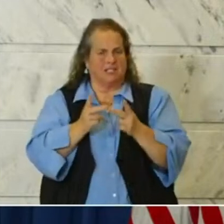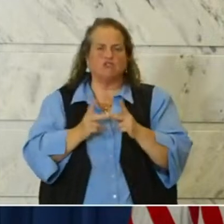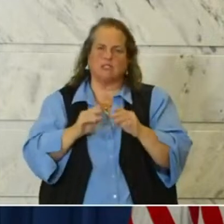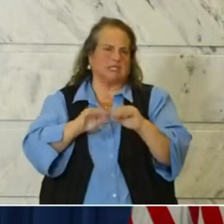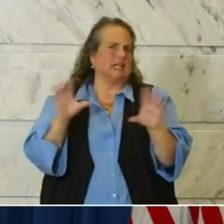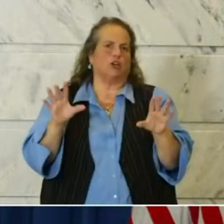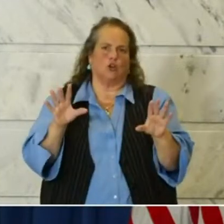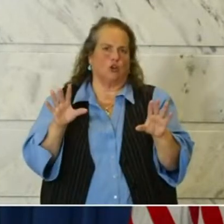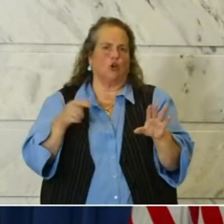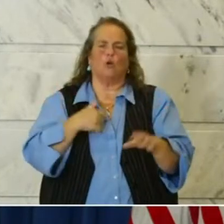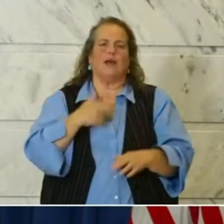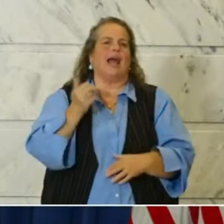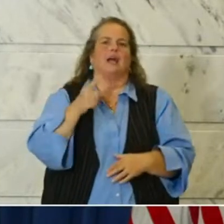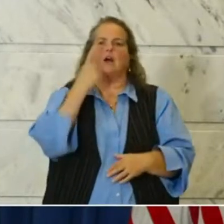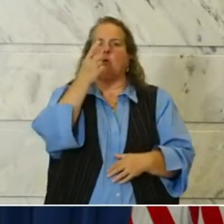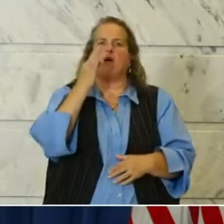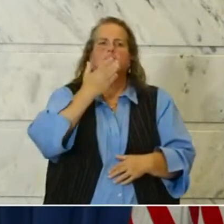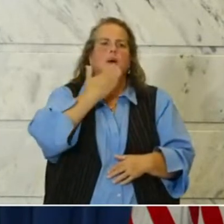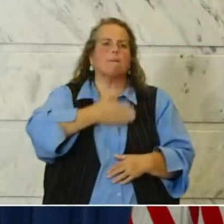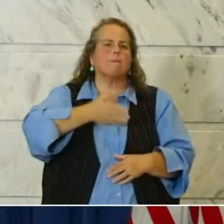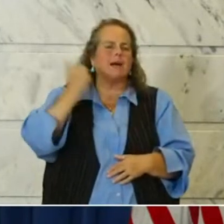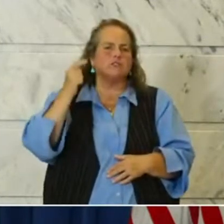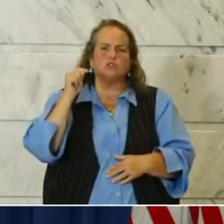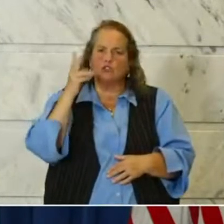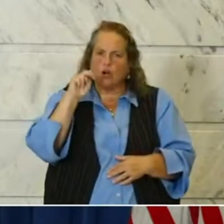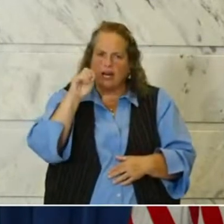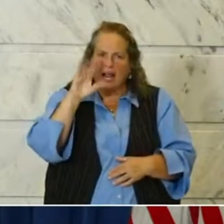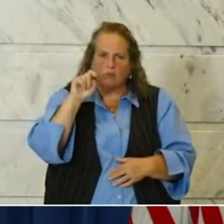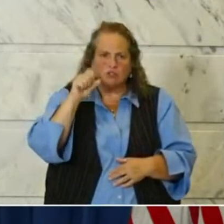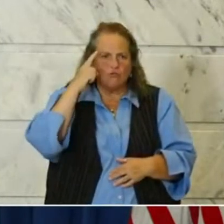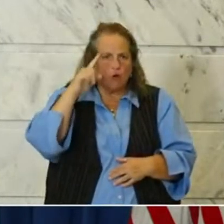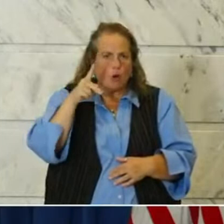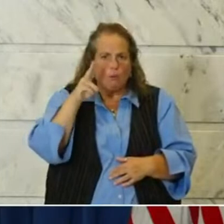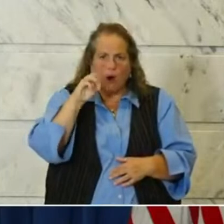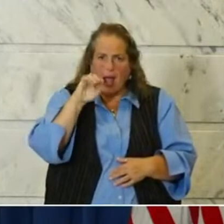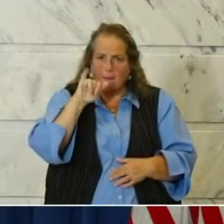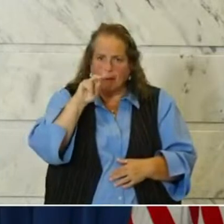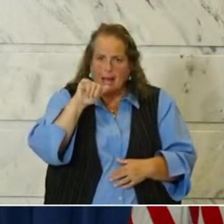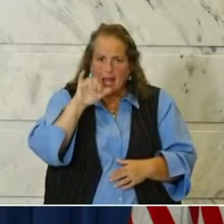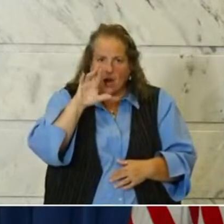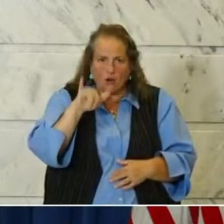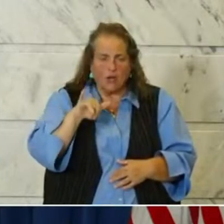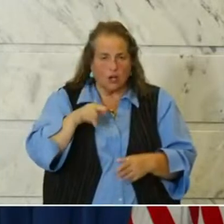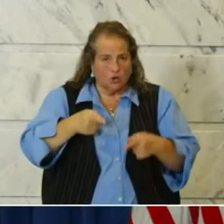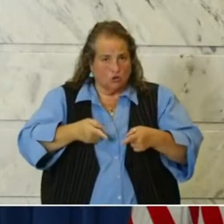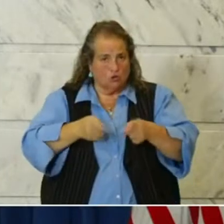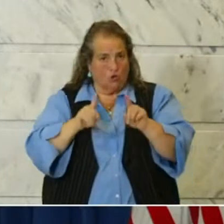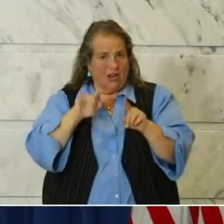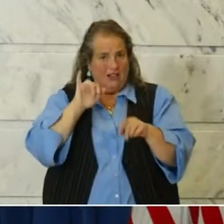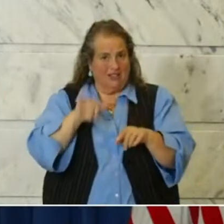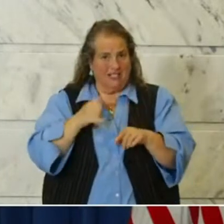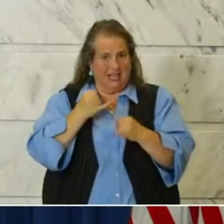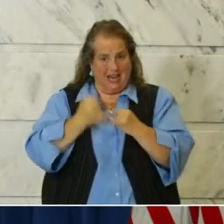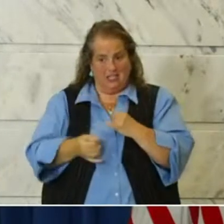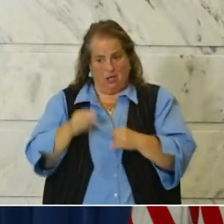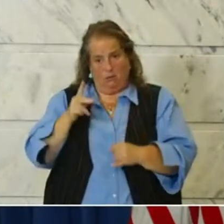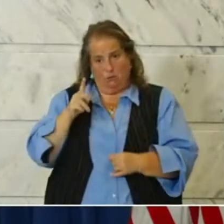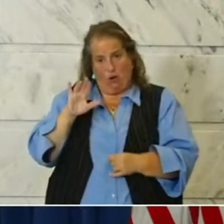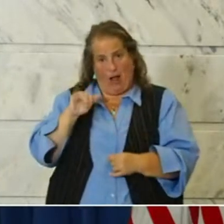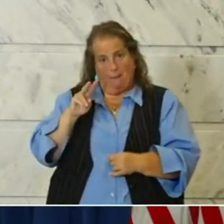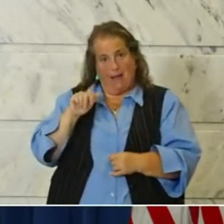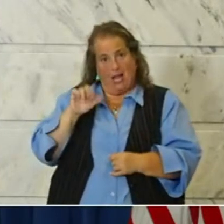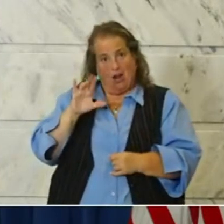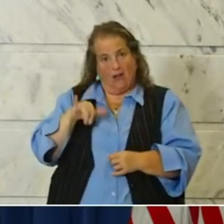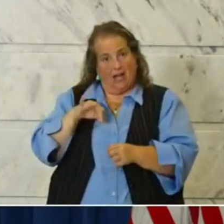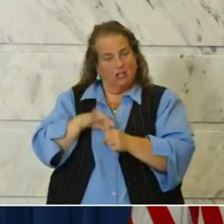had one of the best turnouts ever for a primary during this last primary election, and we